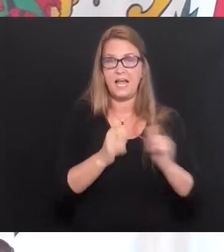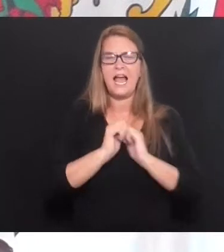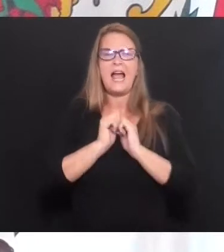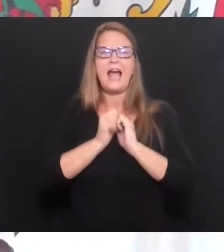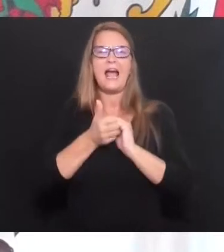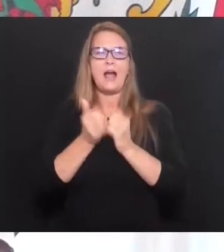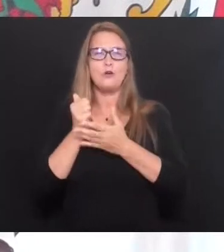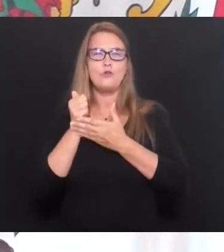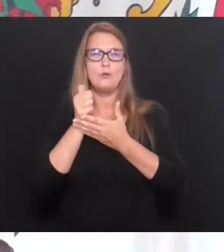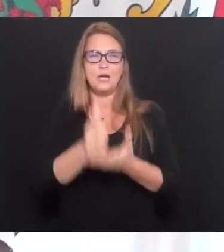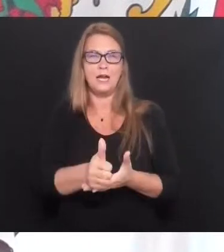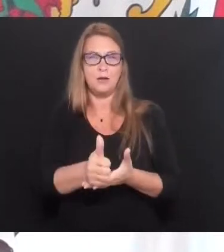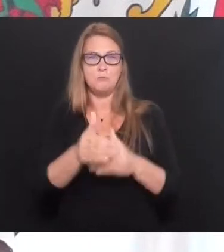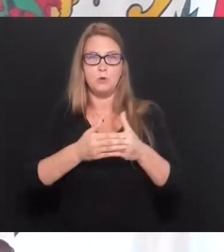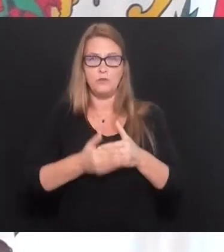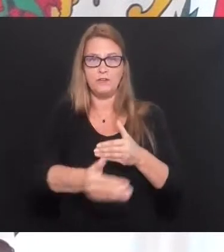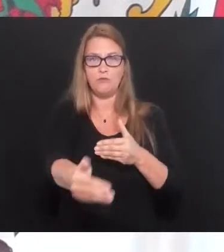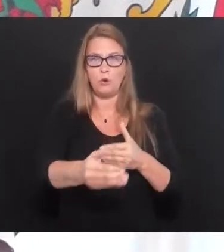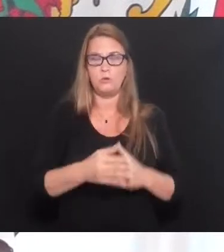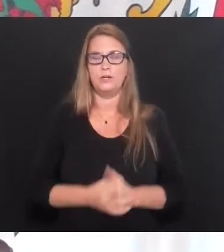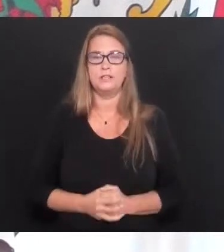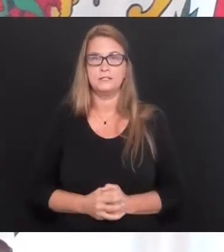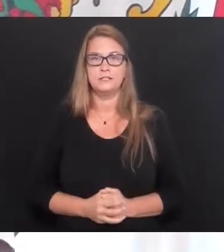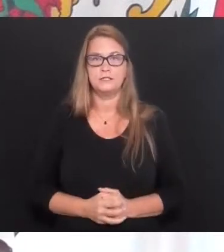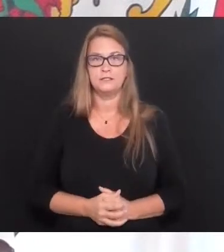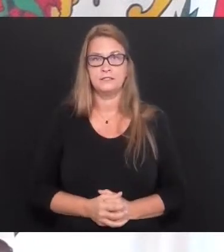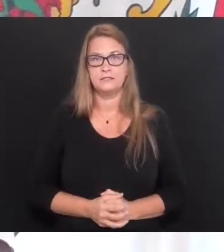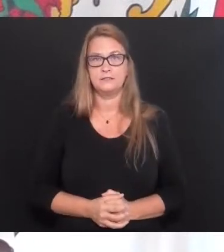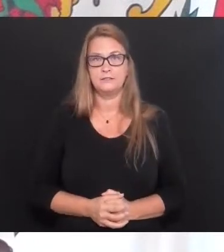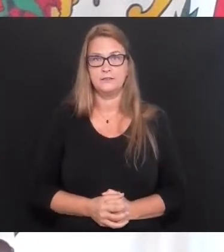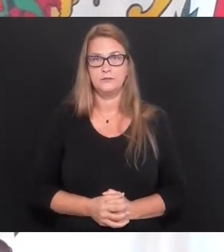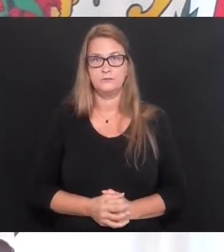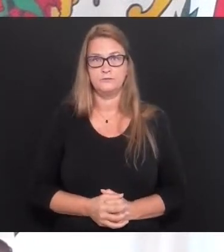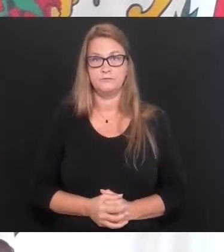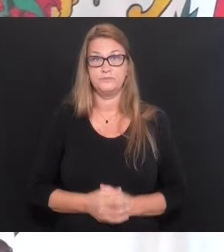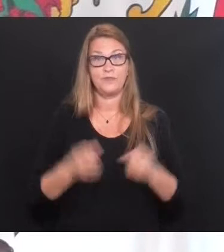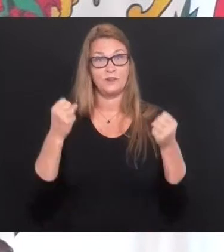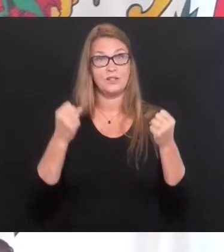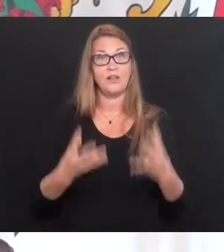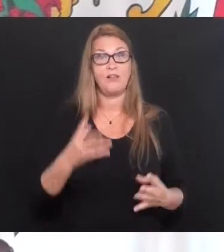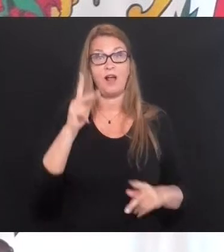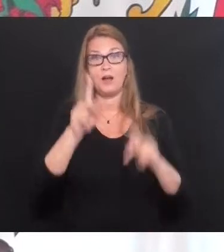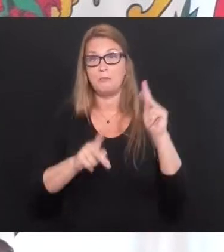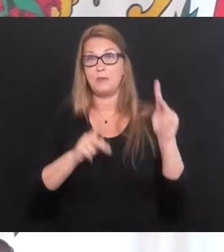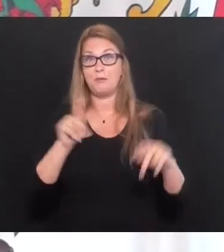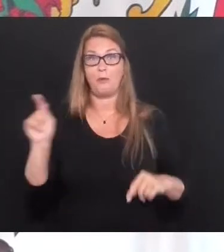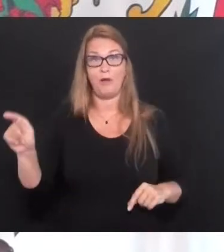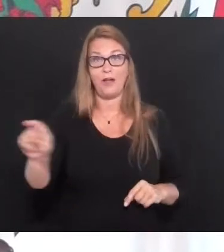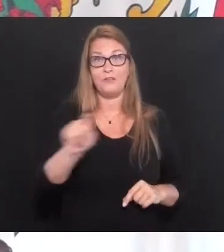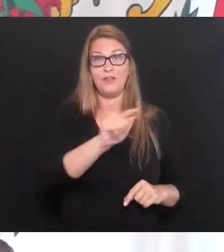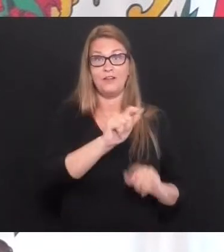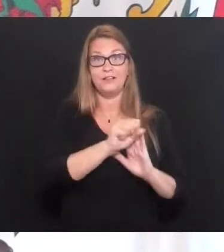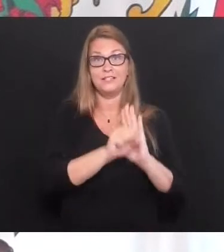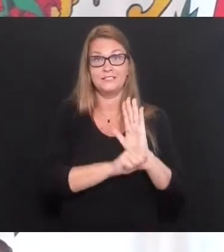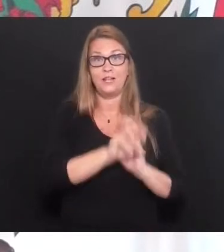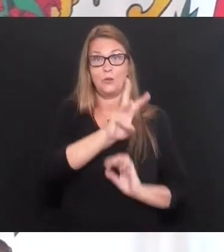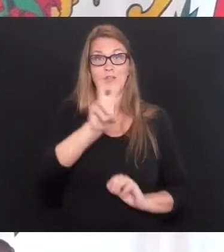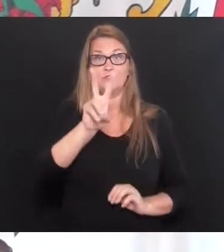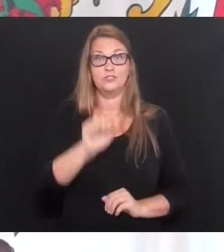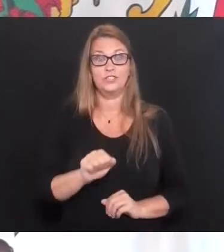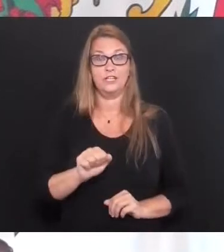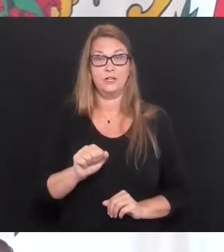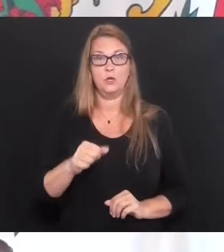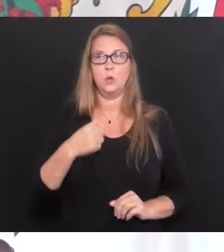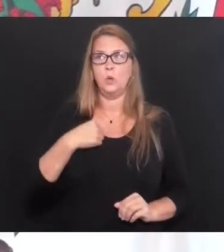more as we go forward. Now listen, you got a lot of people out there in the state of West Virginia. We all expect, our